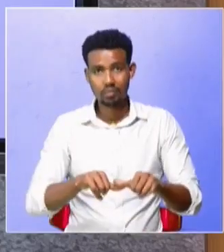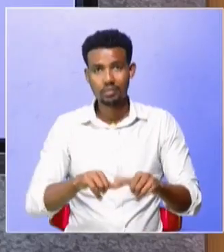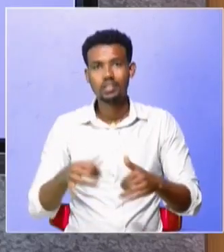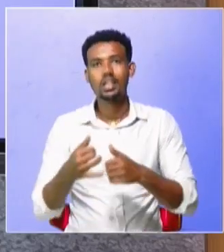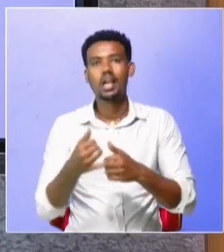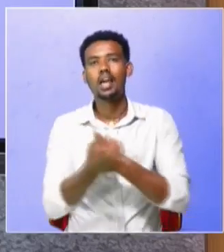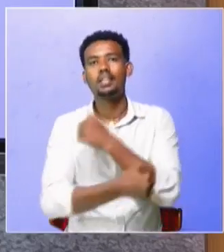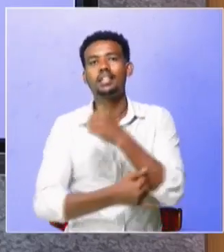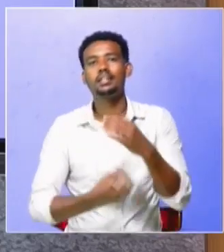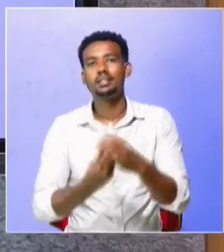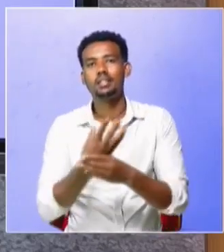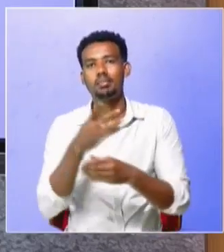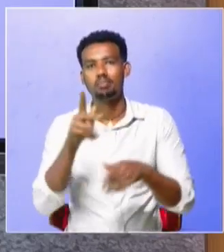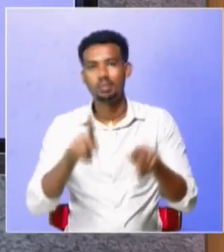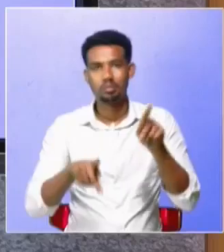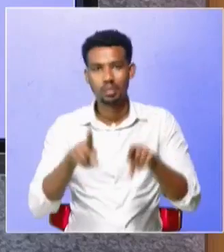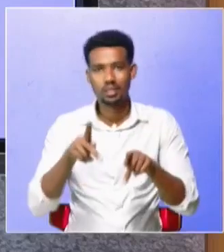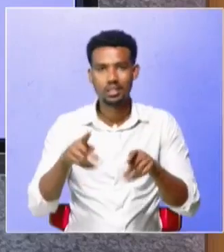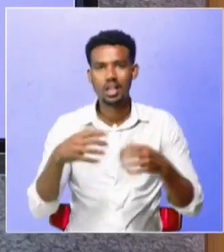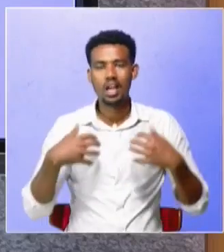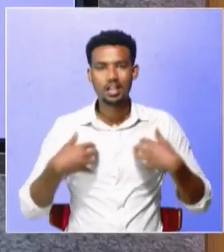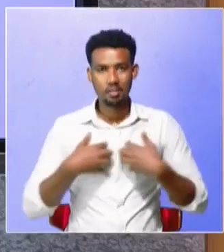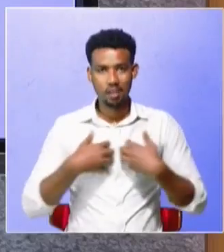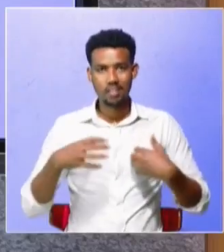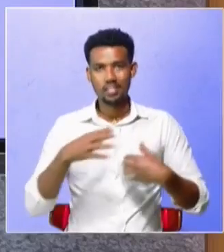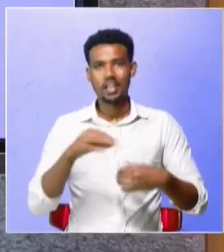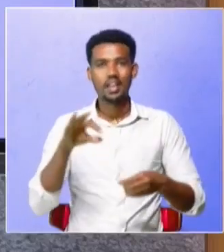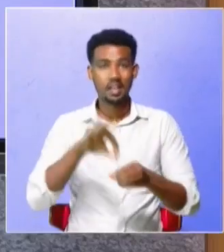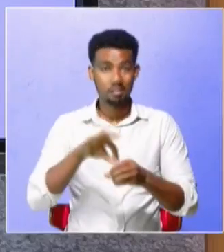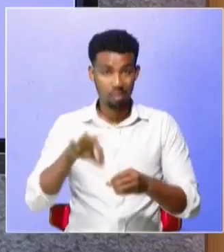people, animals, and plants are